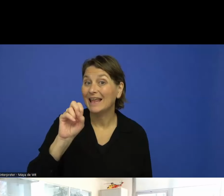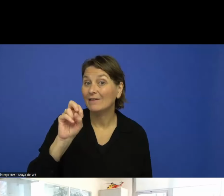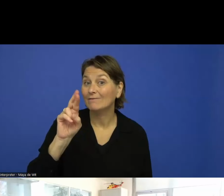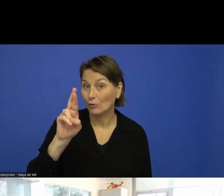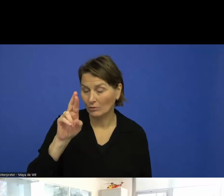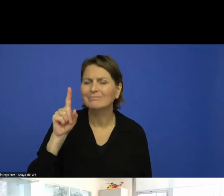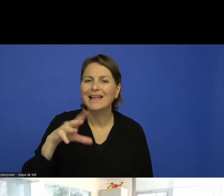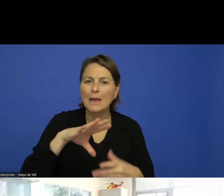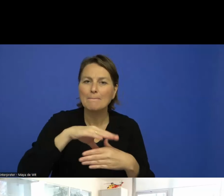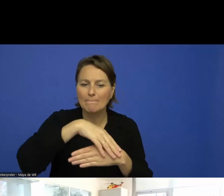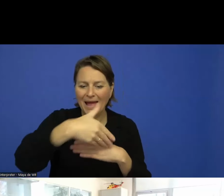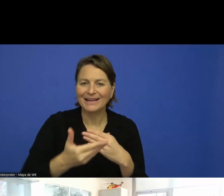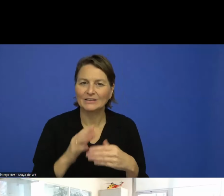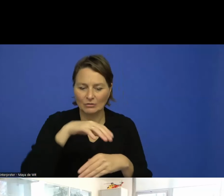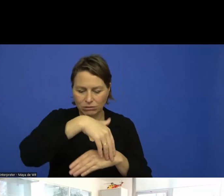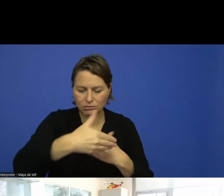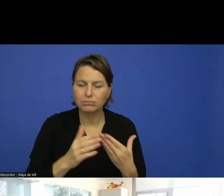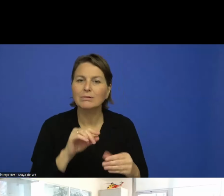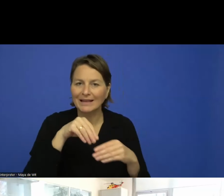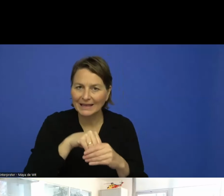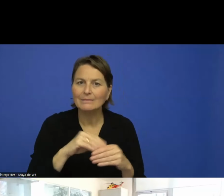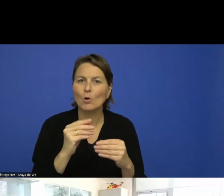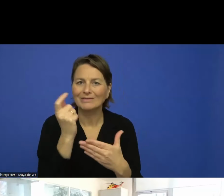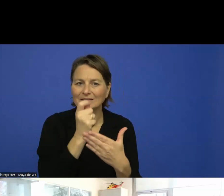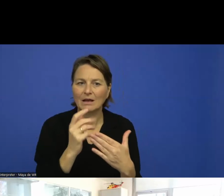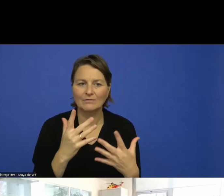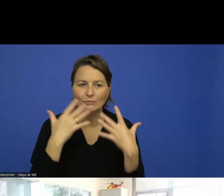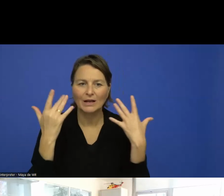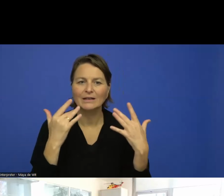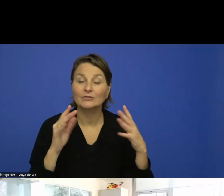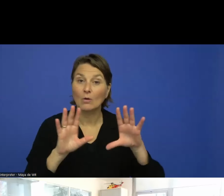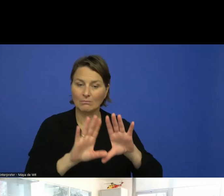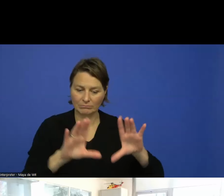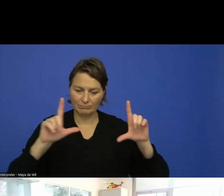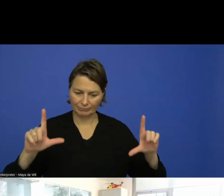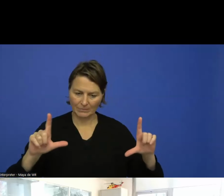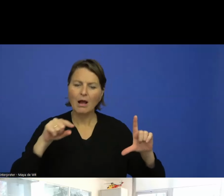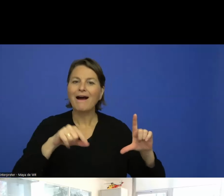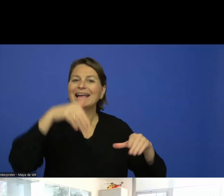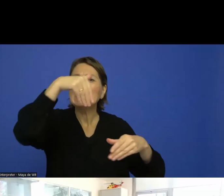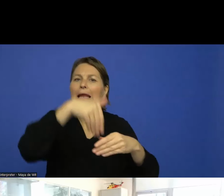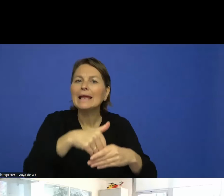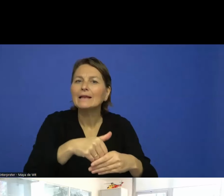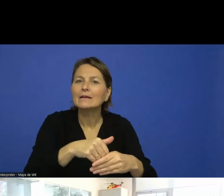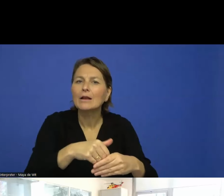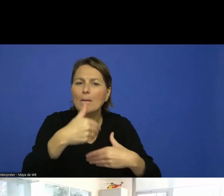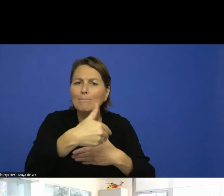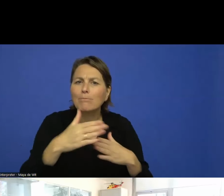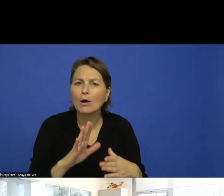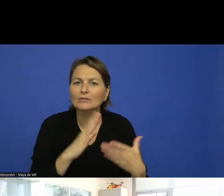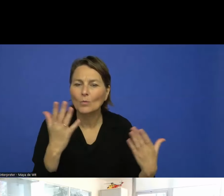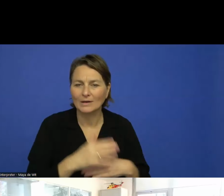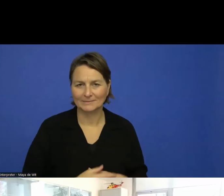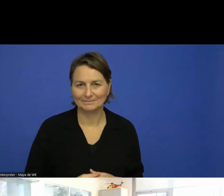it's easier to see what's in the box. More recently, we've been working with the international team looking at what they call